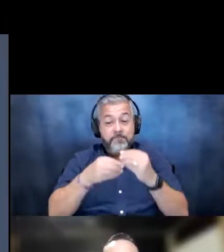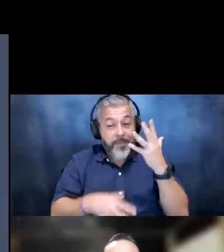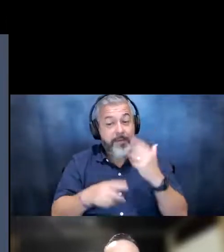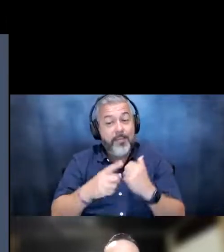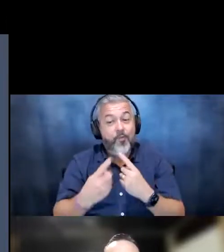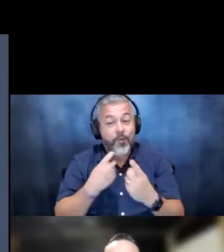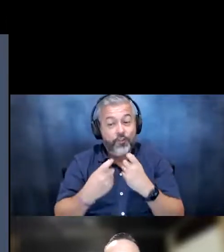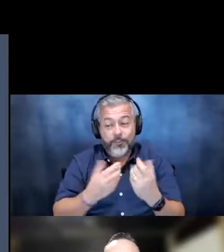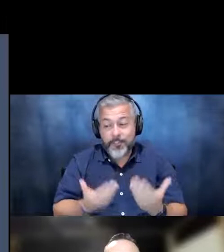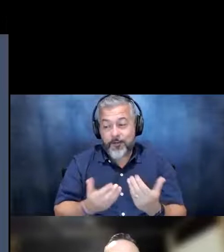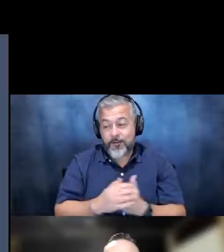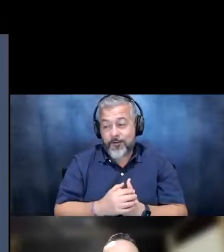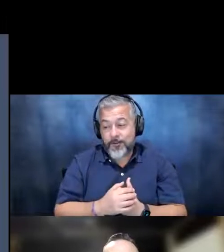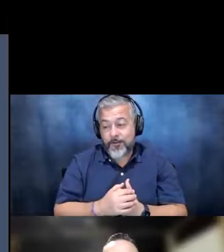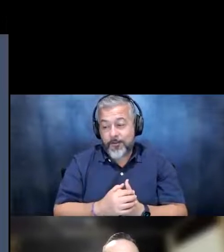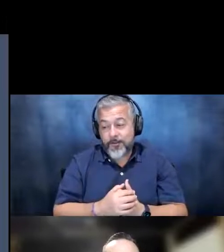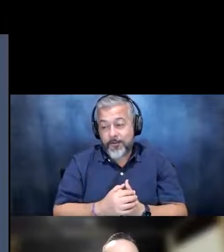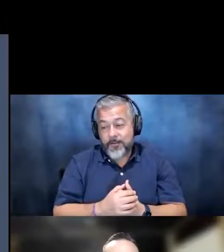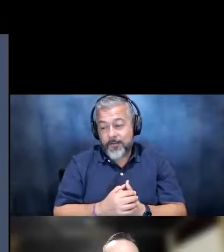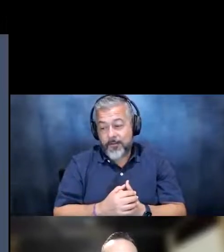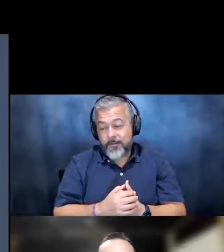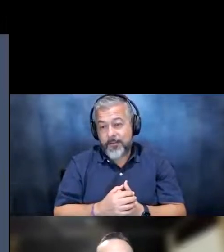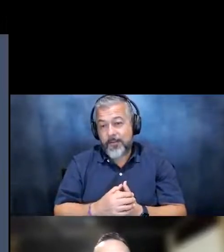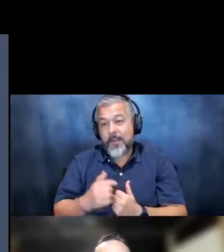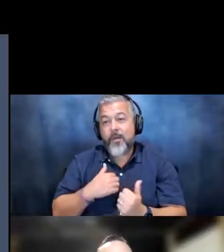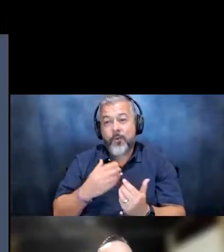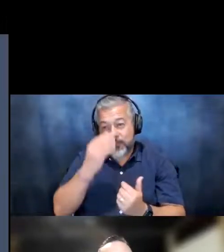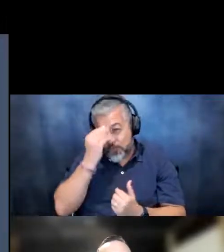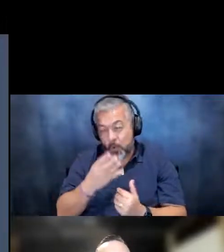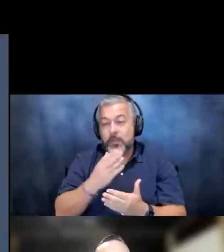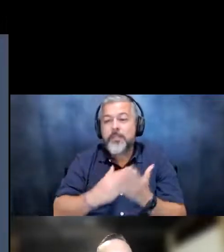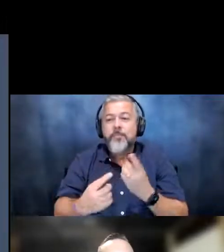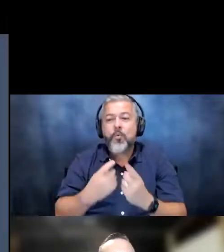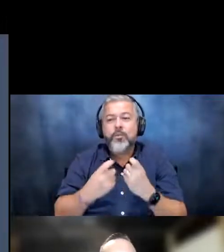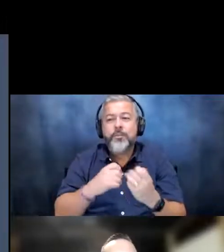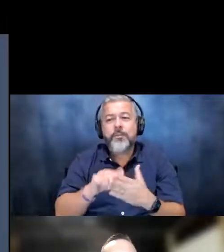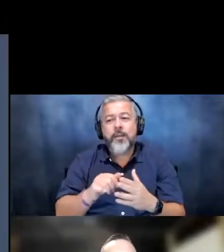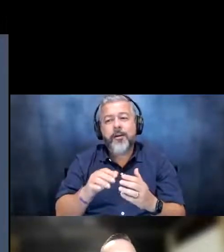here. I do want to note that we're getting some questions that are pretty